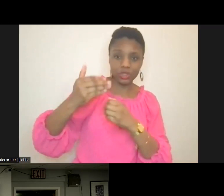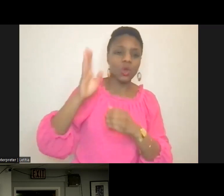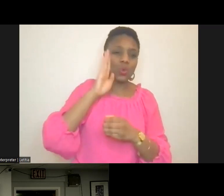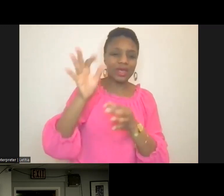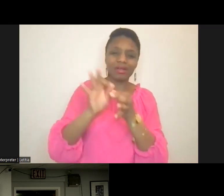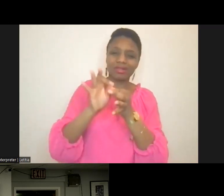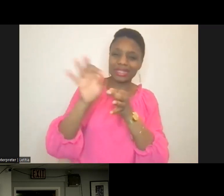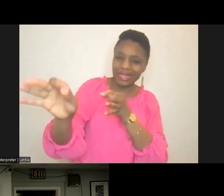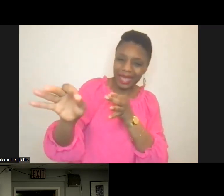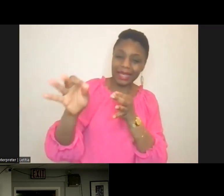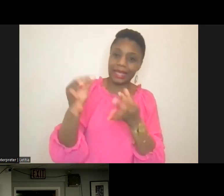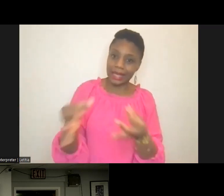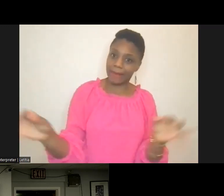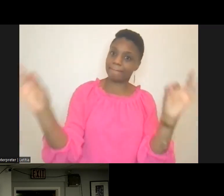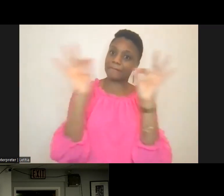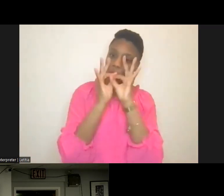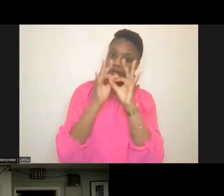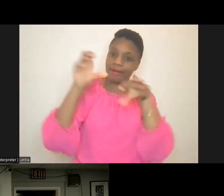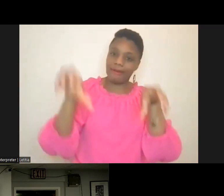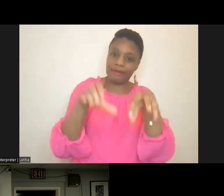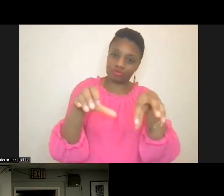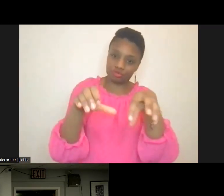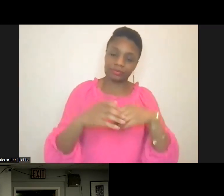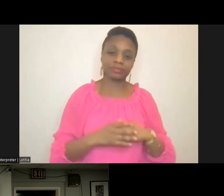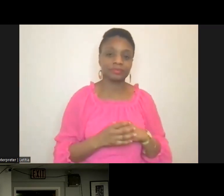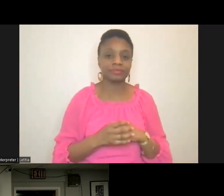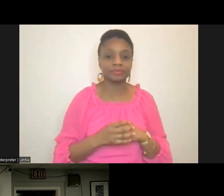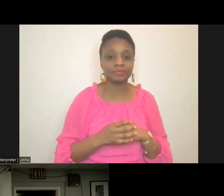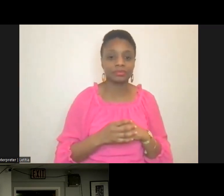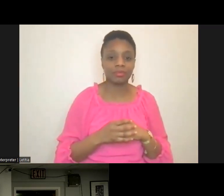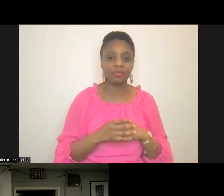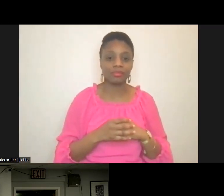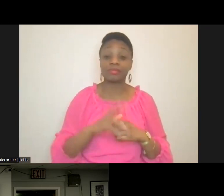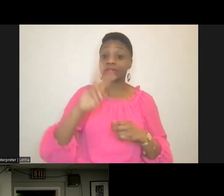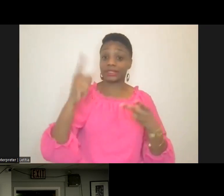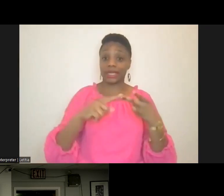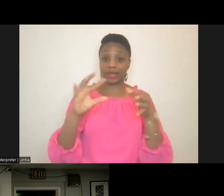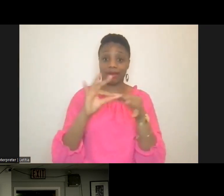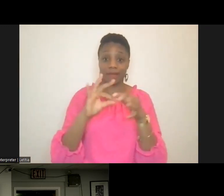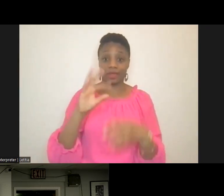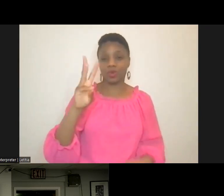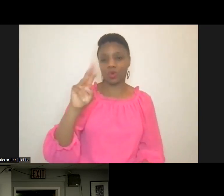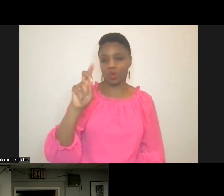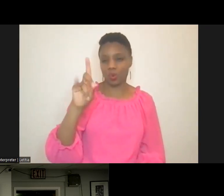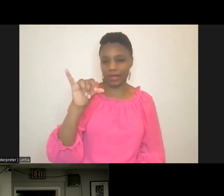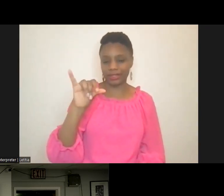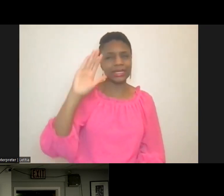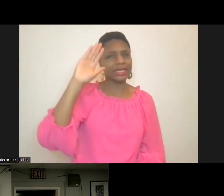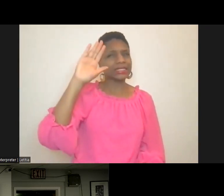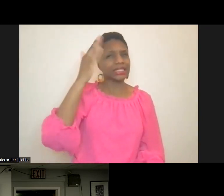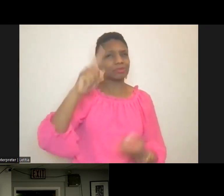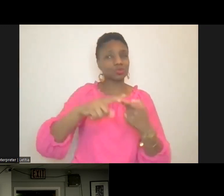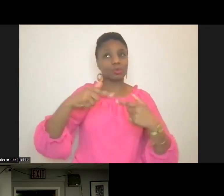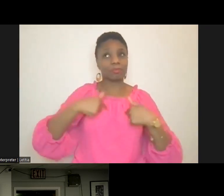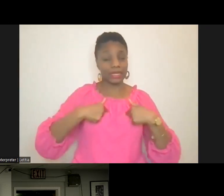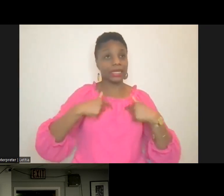meaningful environmental justice action. And then the second comment is, It seems to me that meaningful